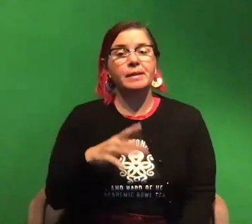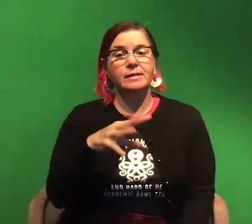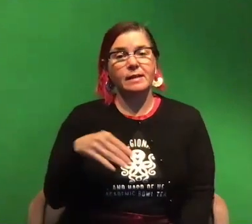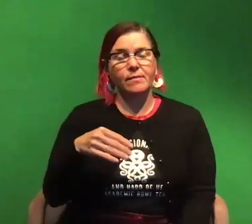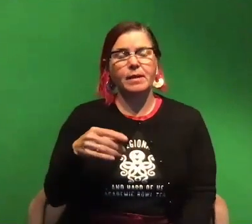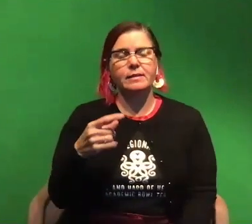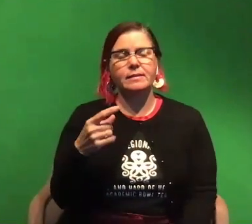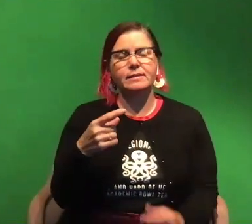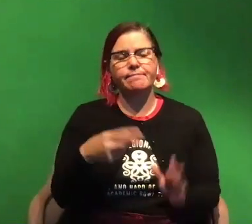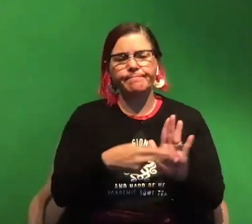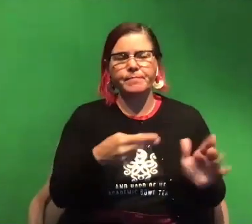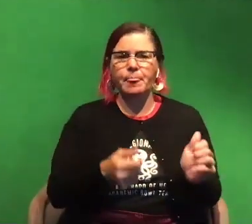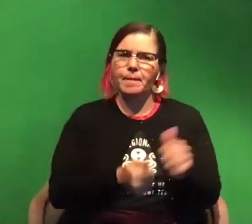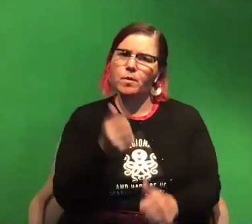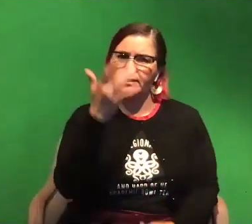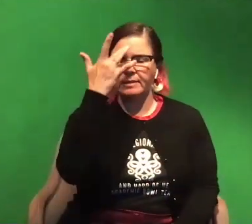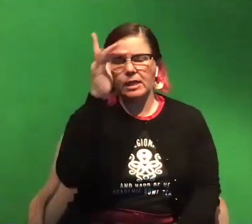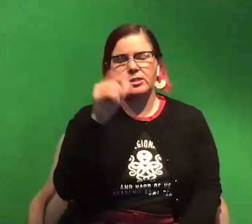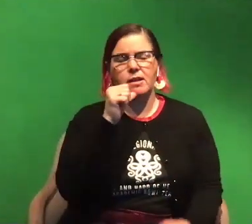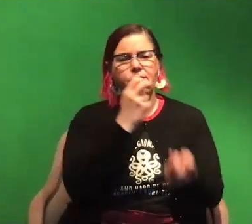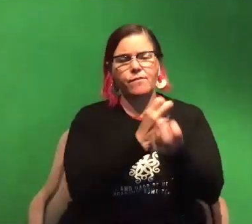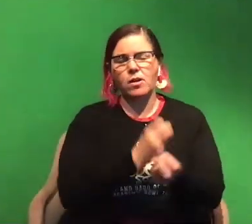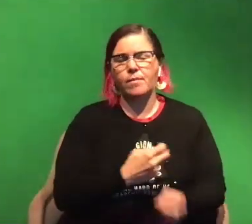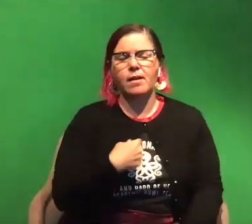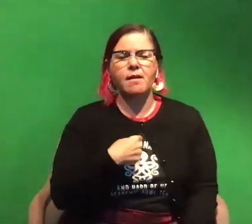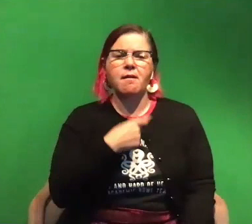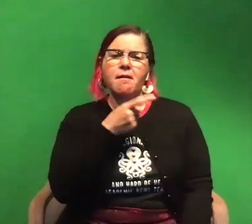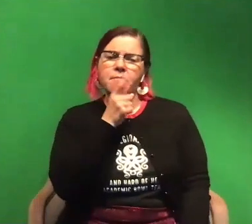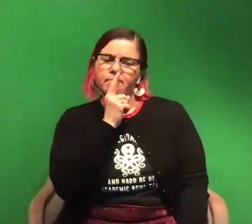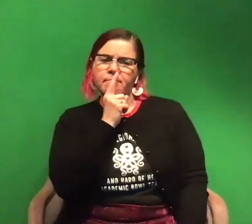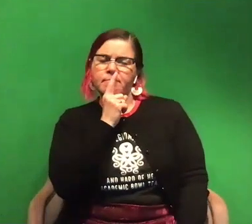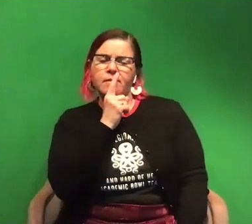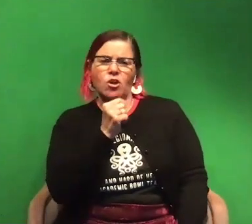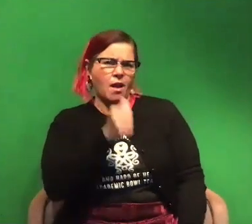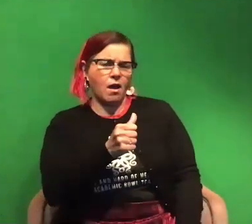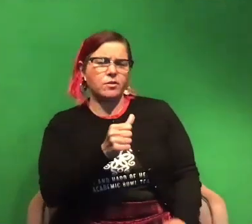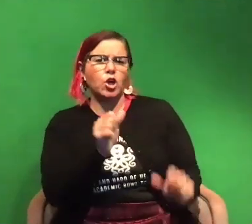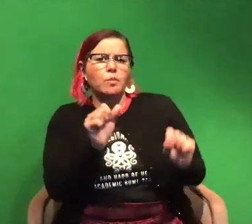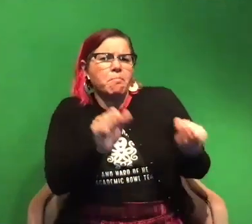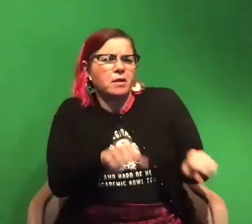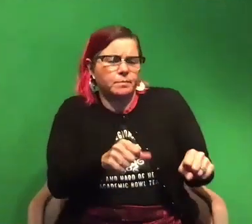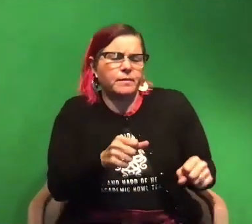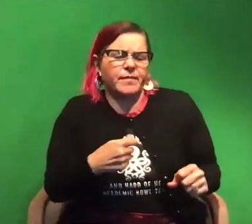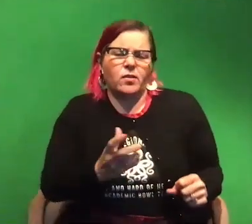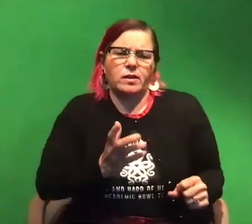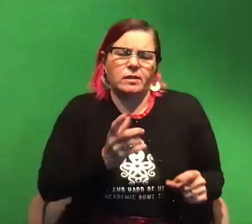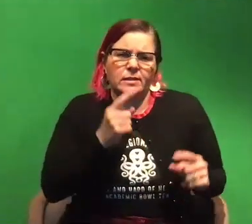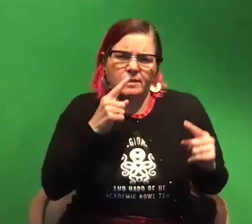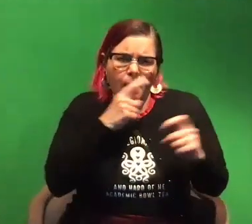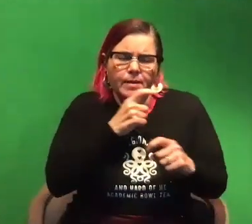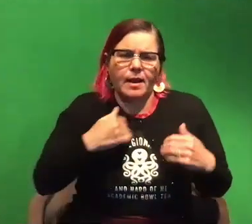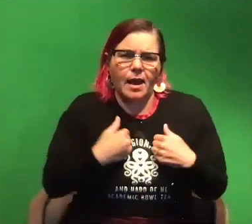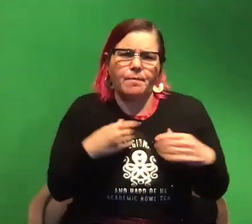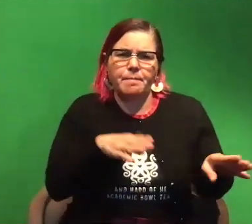most intelligent invertebrate out there. And I'm not saying that they're not, they absolutely could be. They're very sophisticated animals. Their behavior is